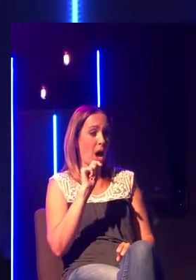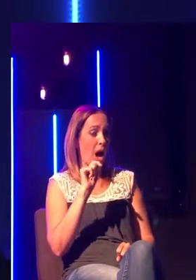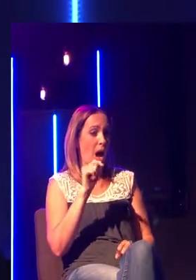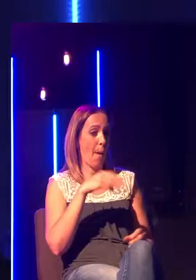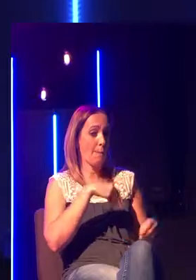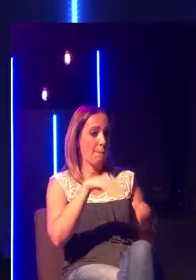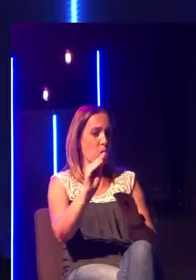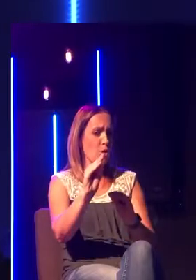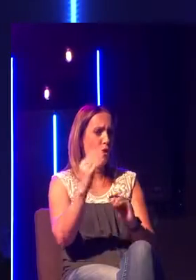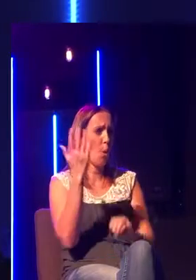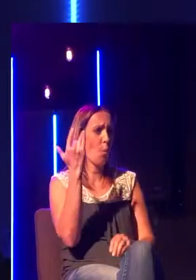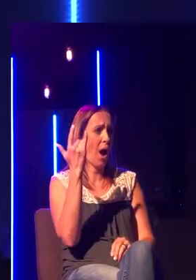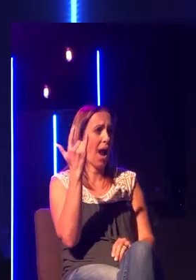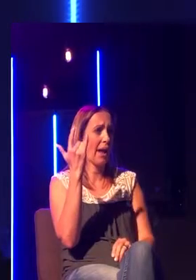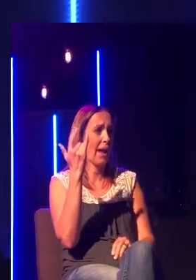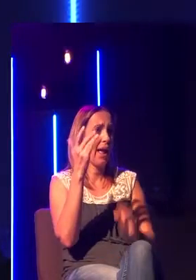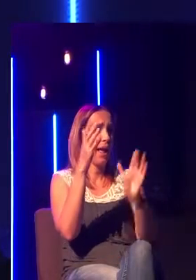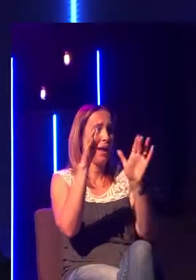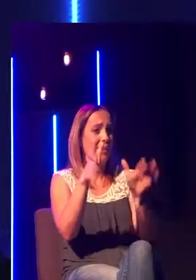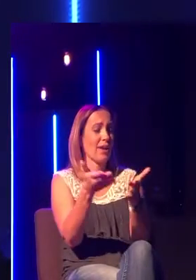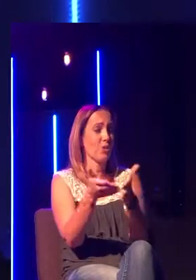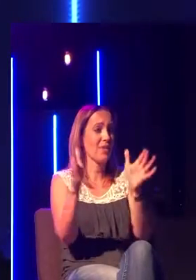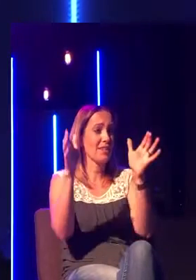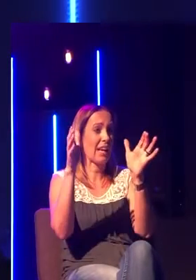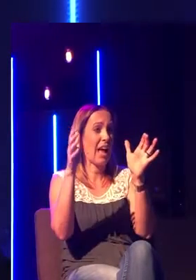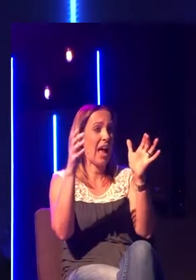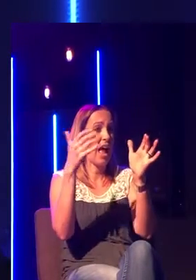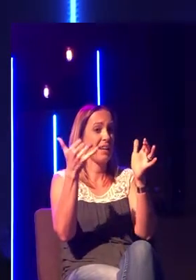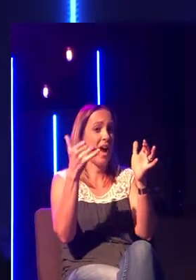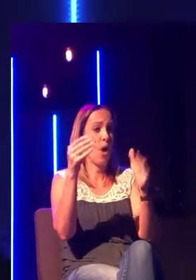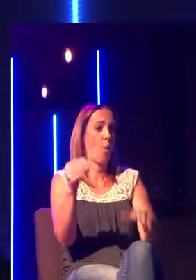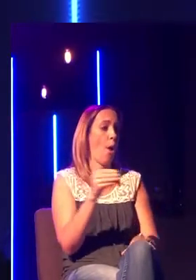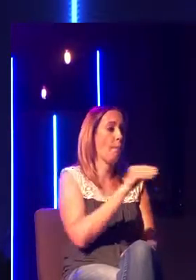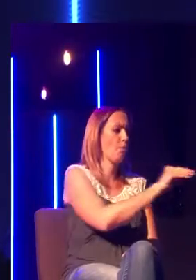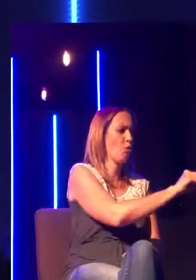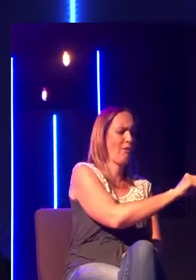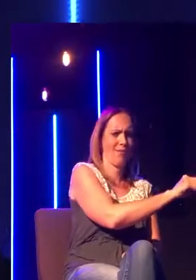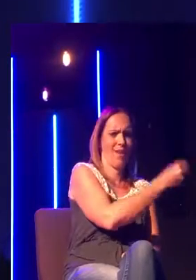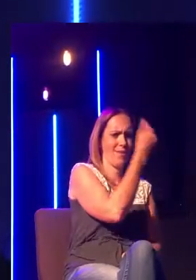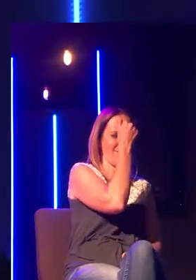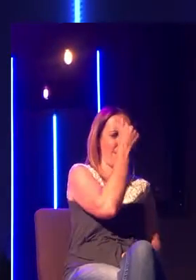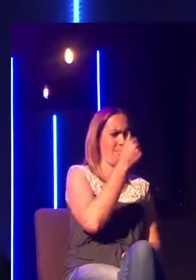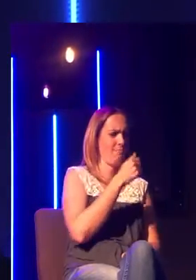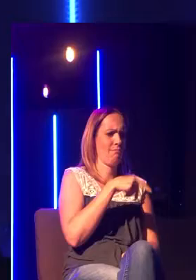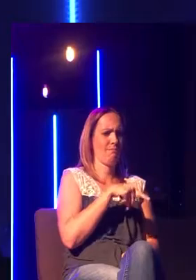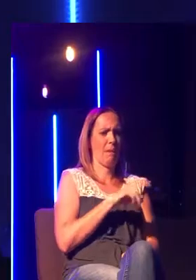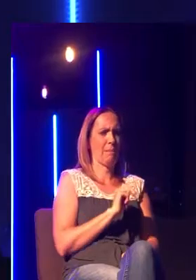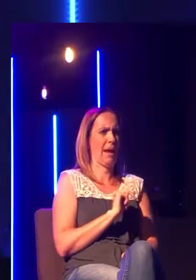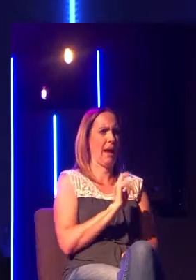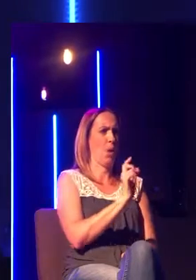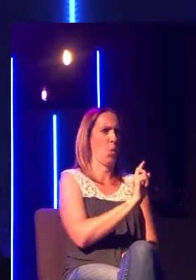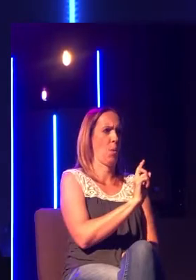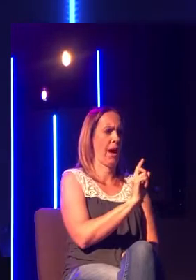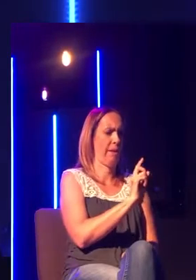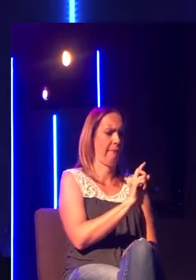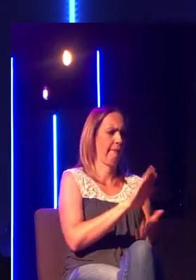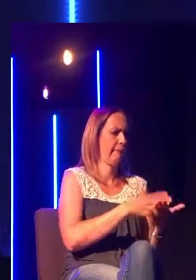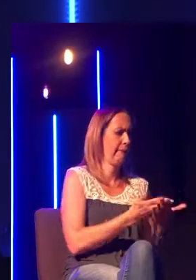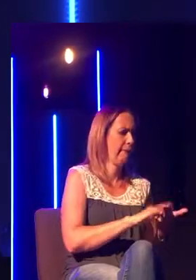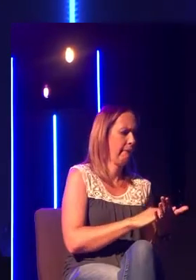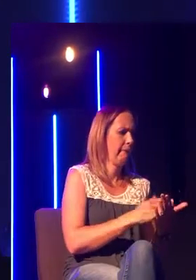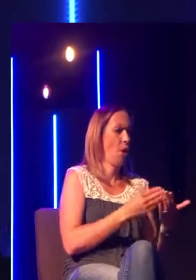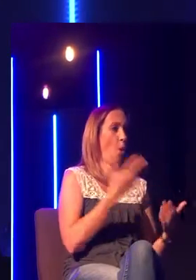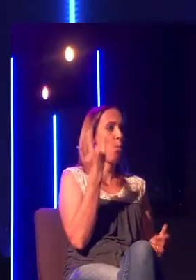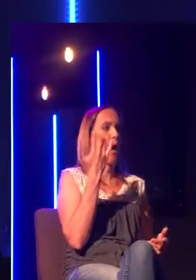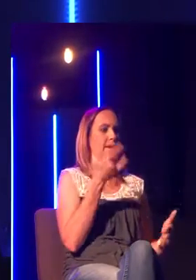made sense where it was, next to the sink. Now it's on the other side of the kitchen. This is dumb. Where's my pan? I can't cook my food. Where did it go? Why is it in